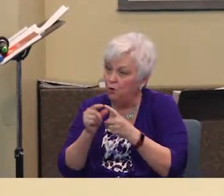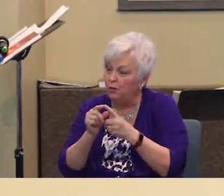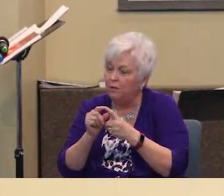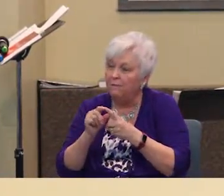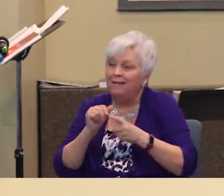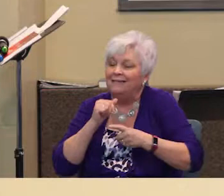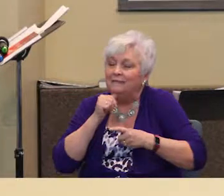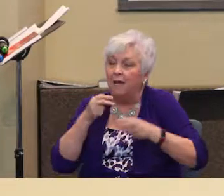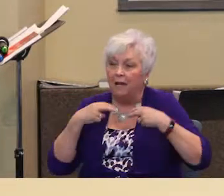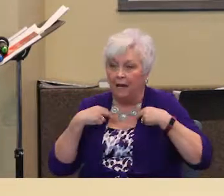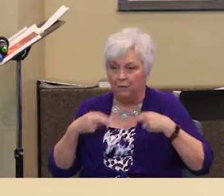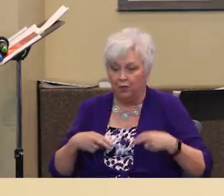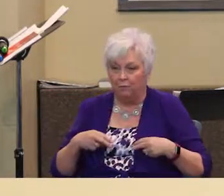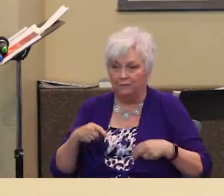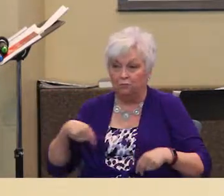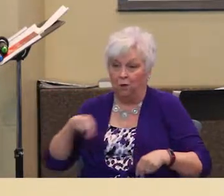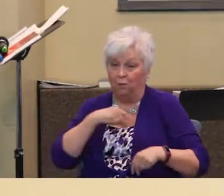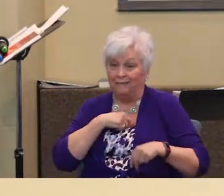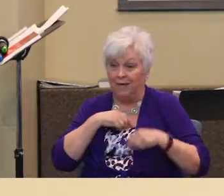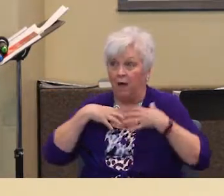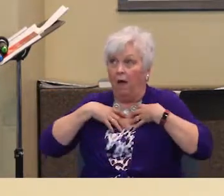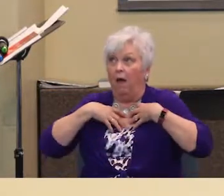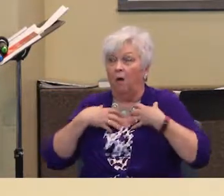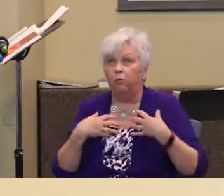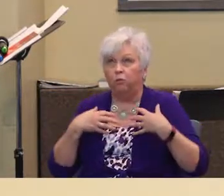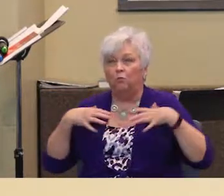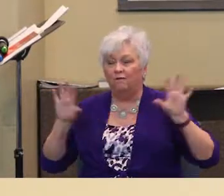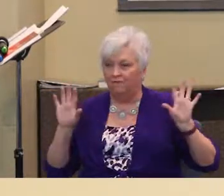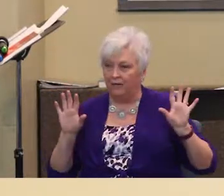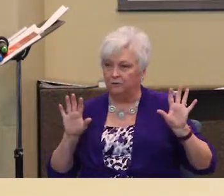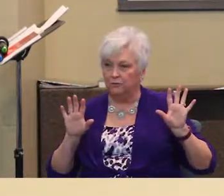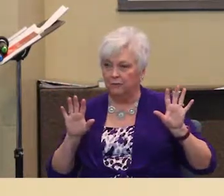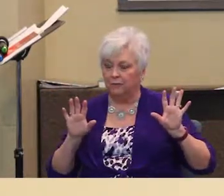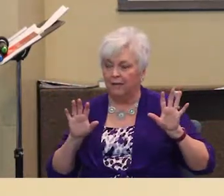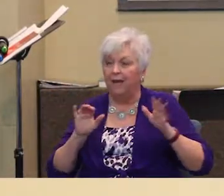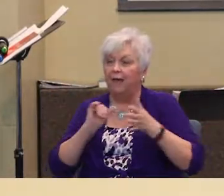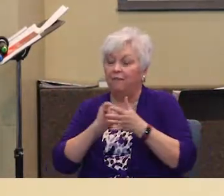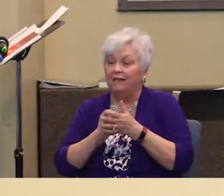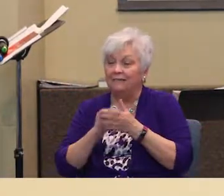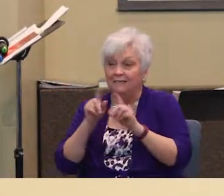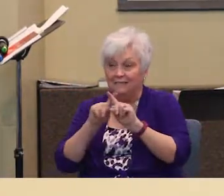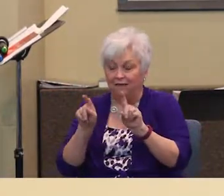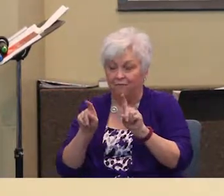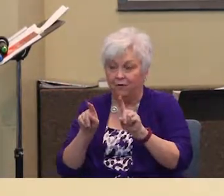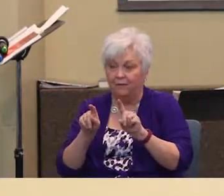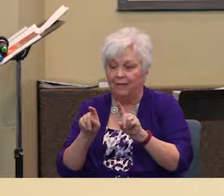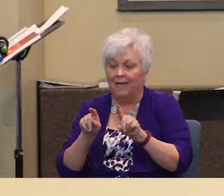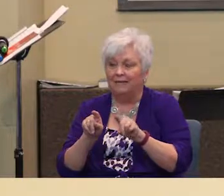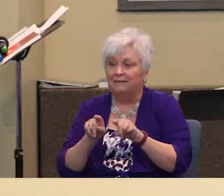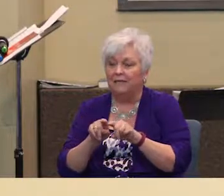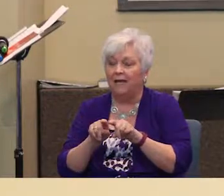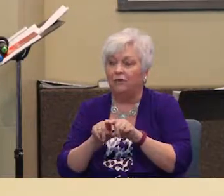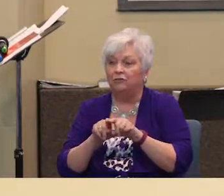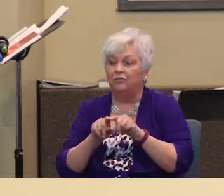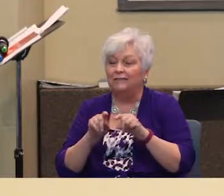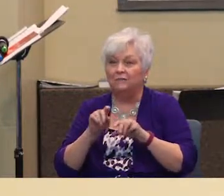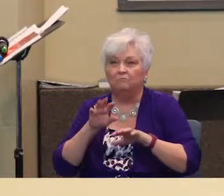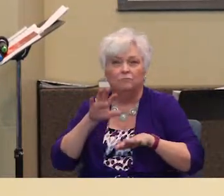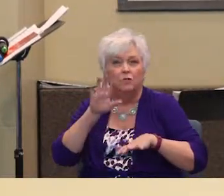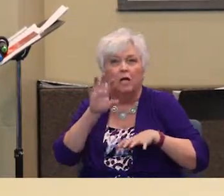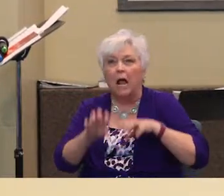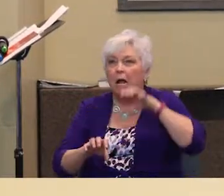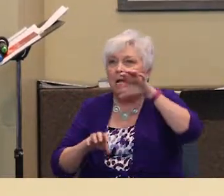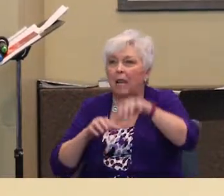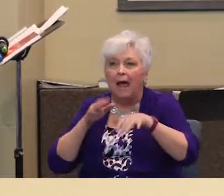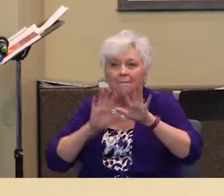where we're done, this is like this. This is like you just crested the very top of Mount Everest and